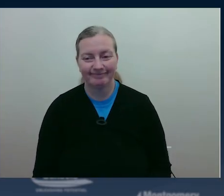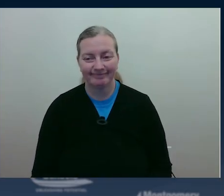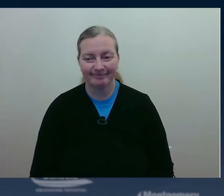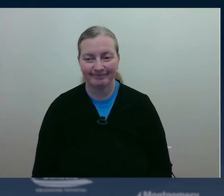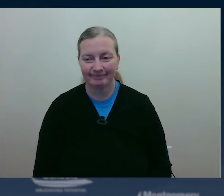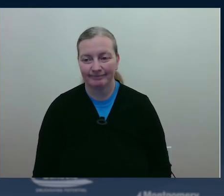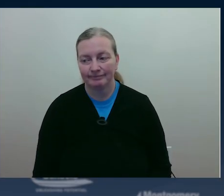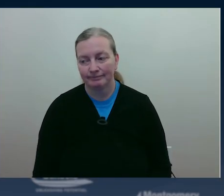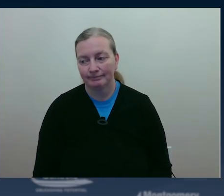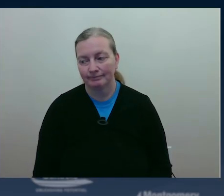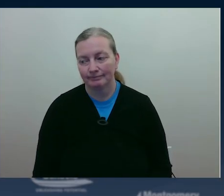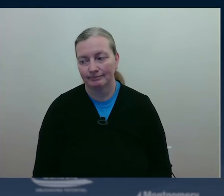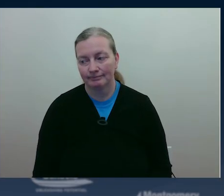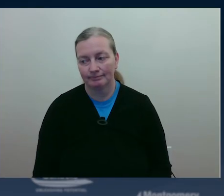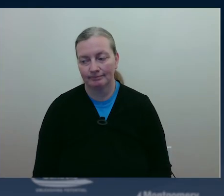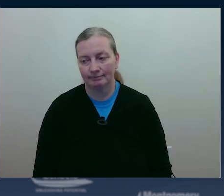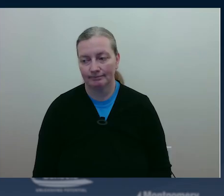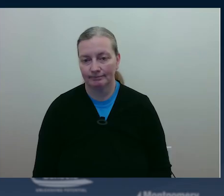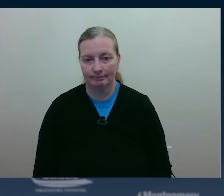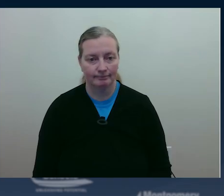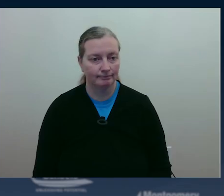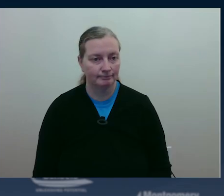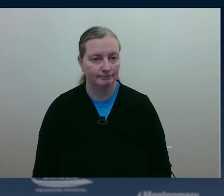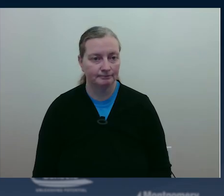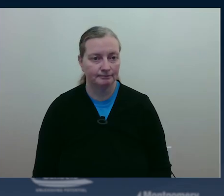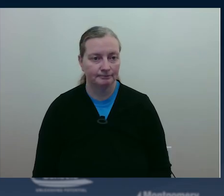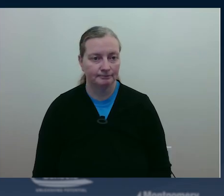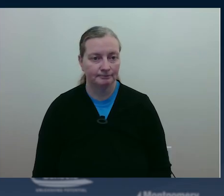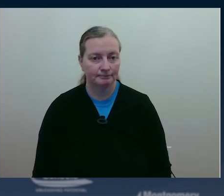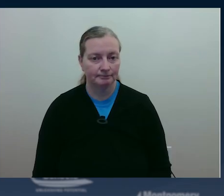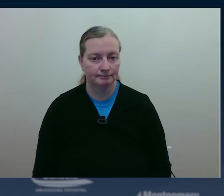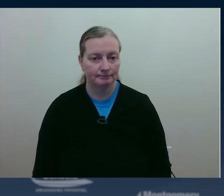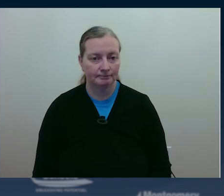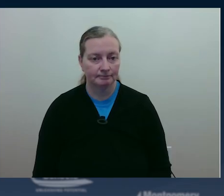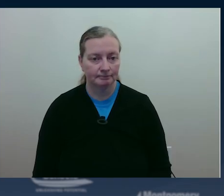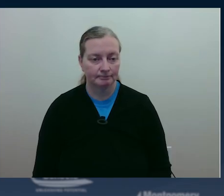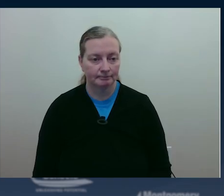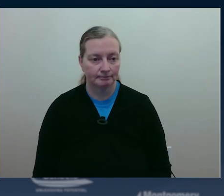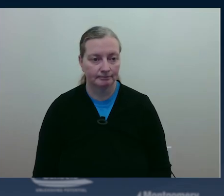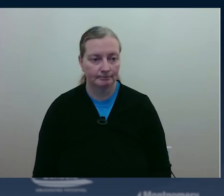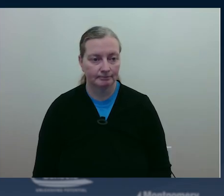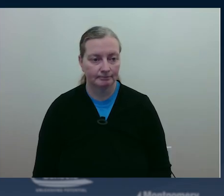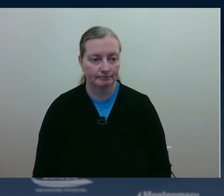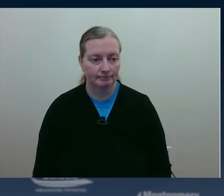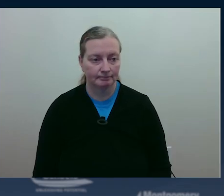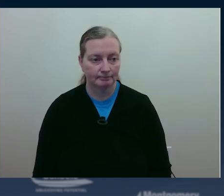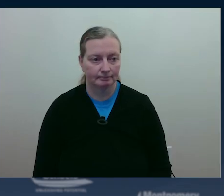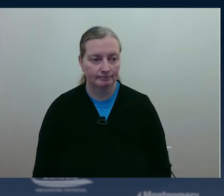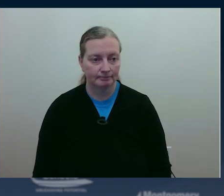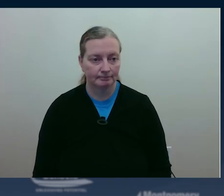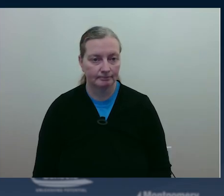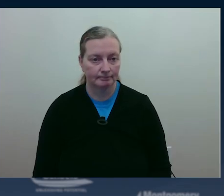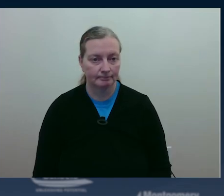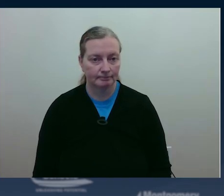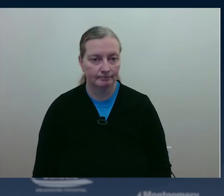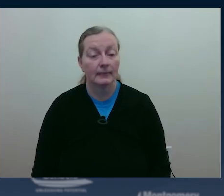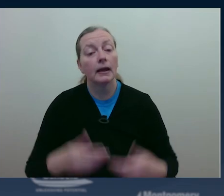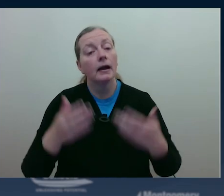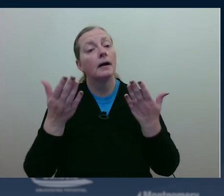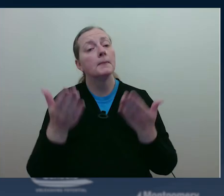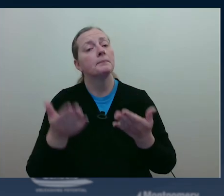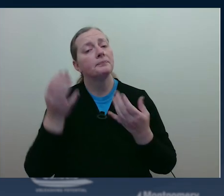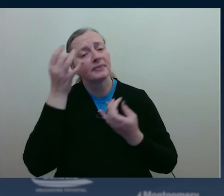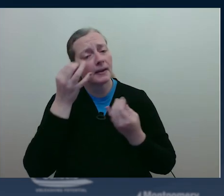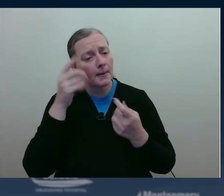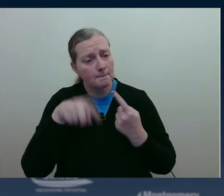Okay. To get you thinking about this work with us, we're going to take a little quiz just for